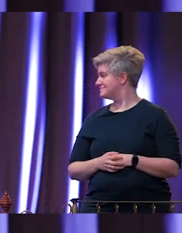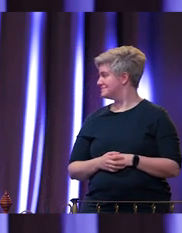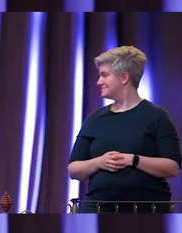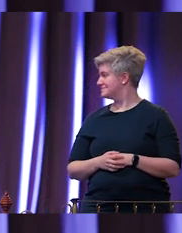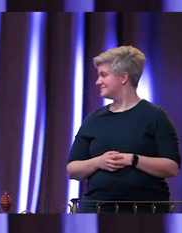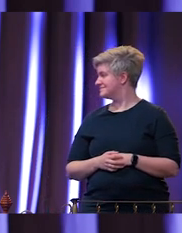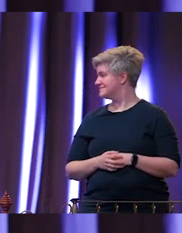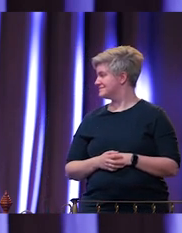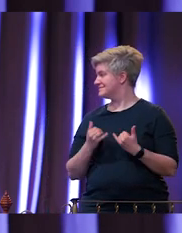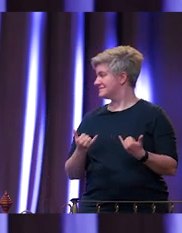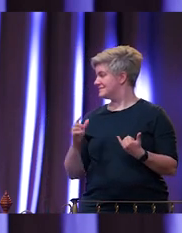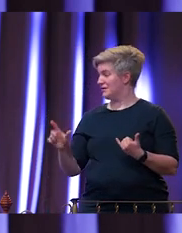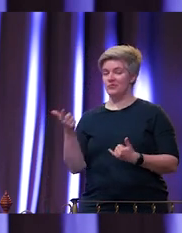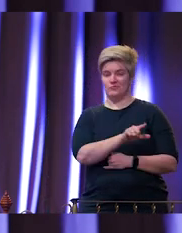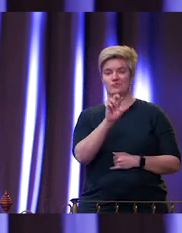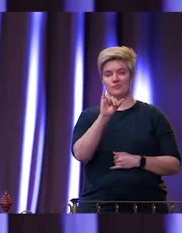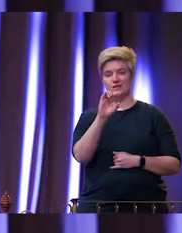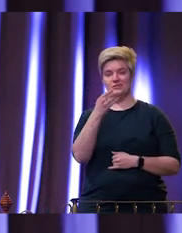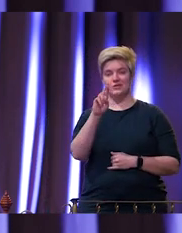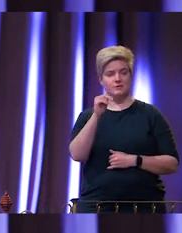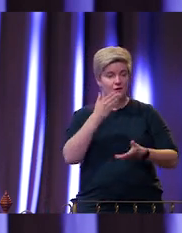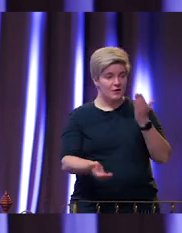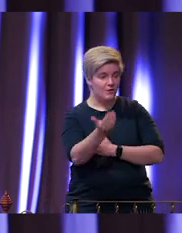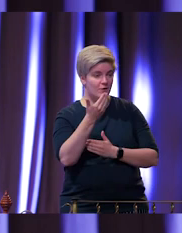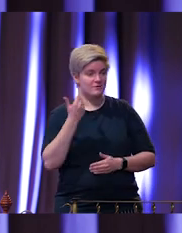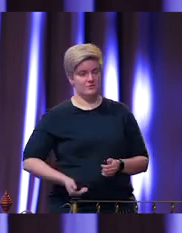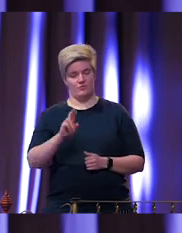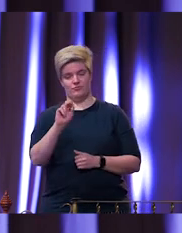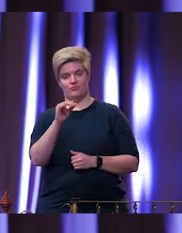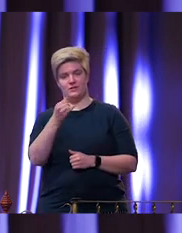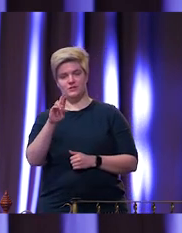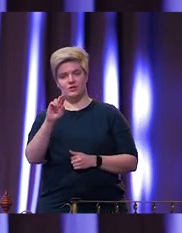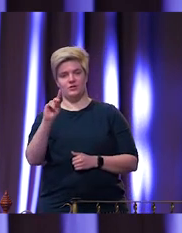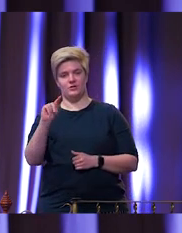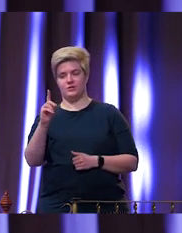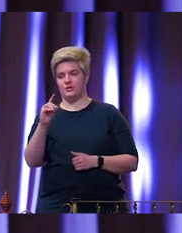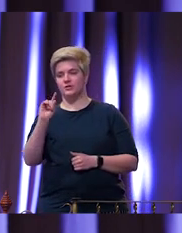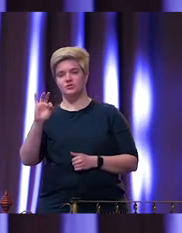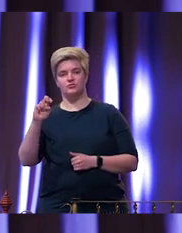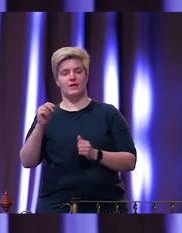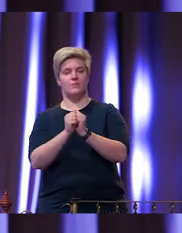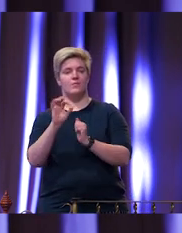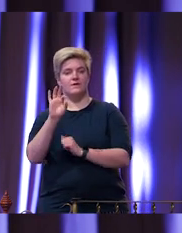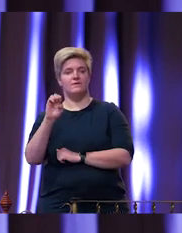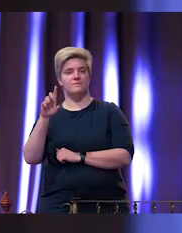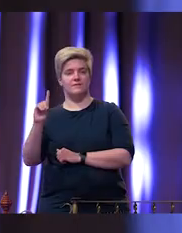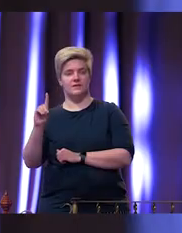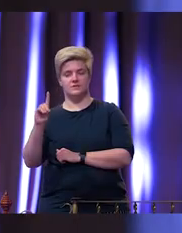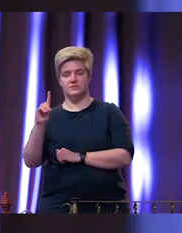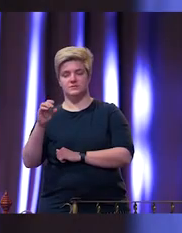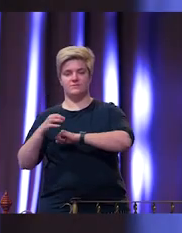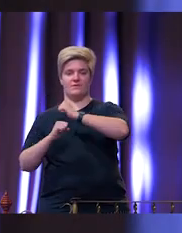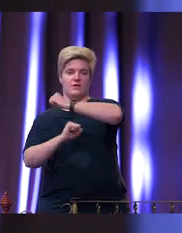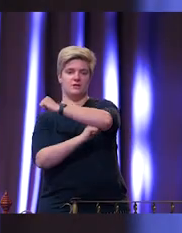And now pass it to Richard. Morning, folks. My name is Richard Tran. I'm with the Field Foundation. I use the they, he pronouns.